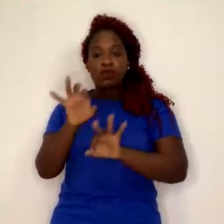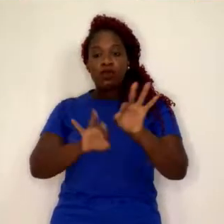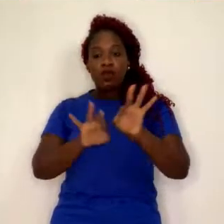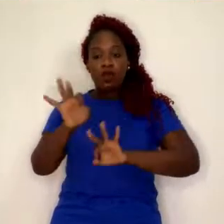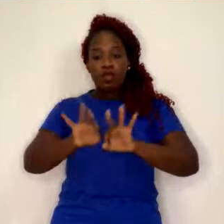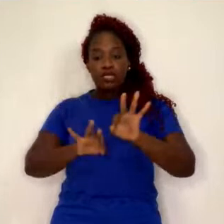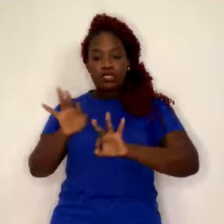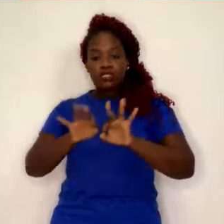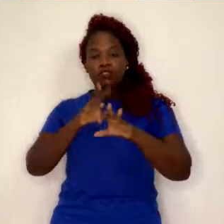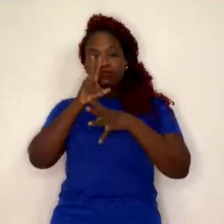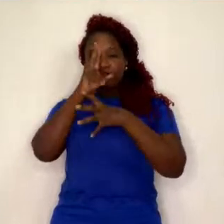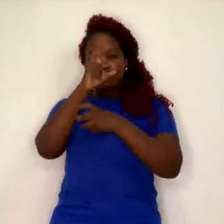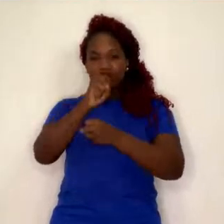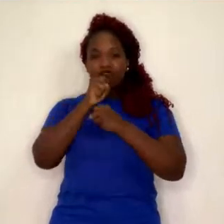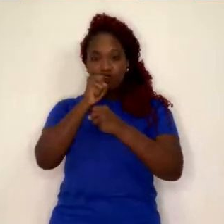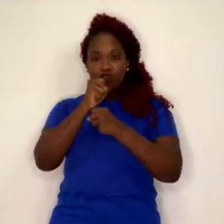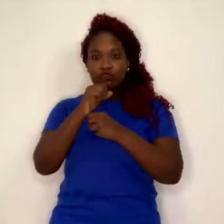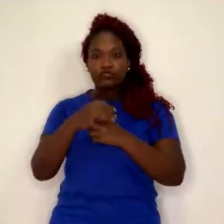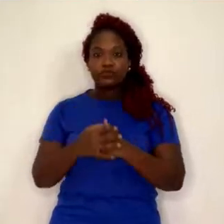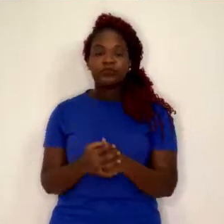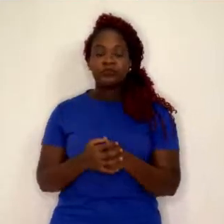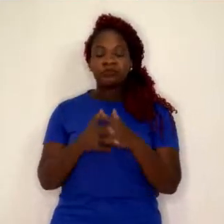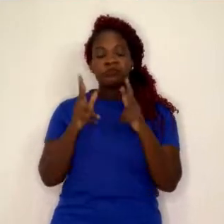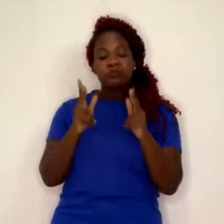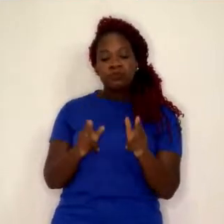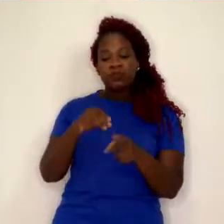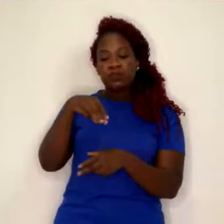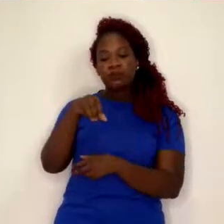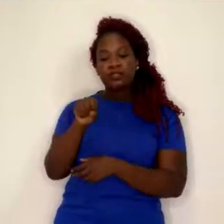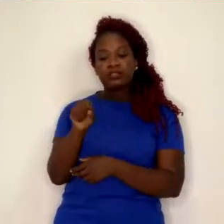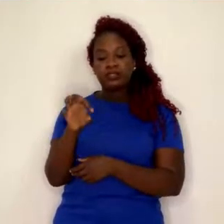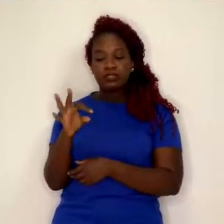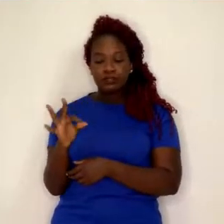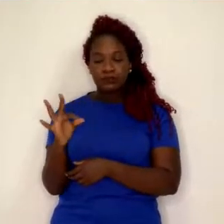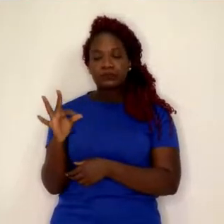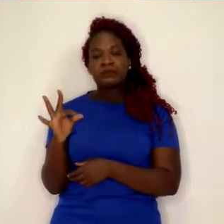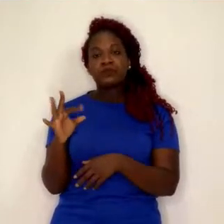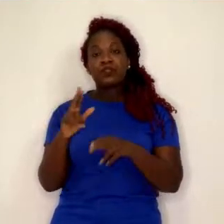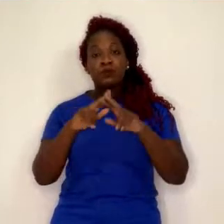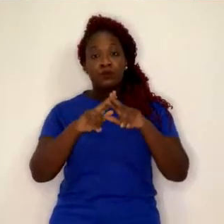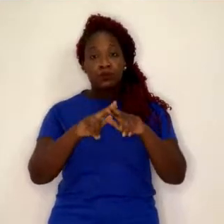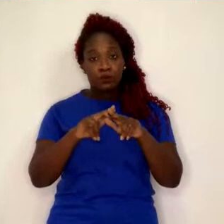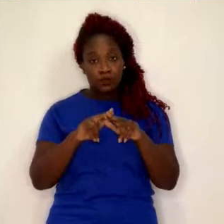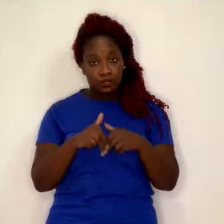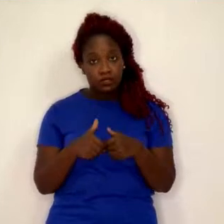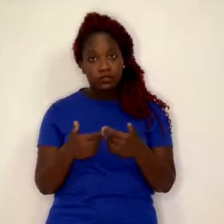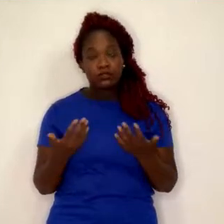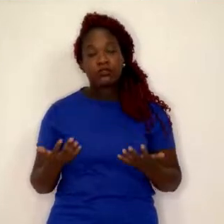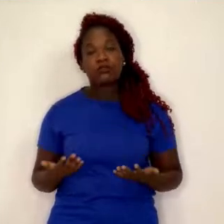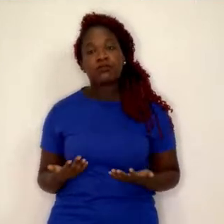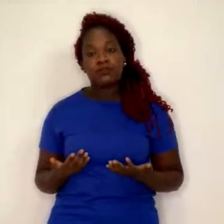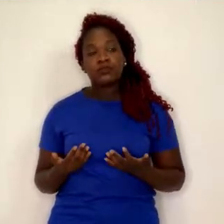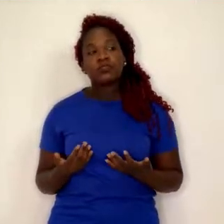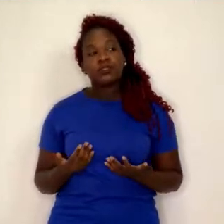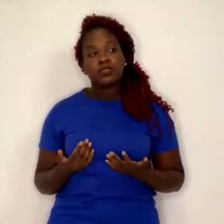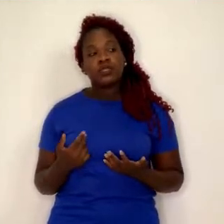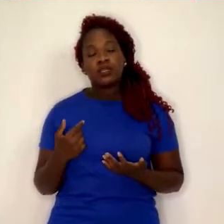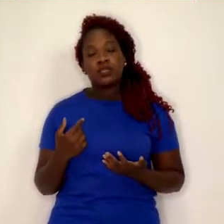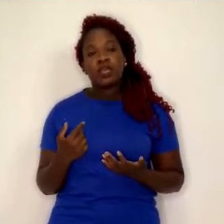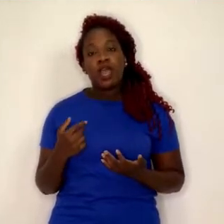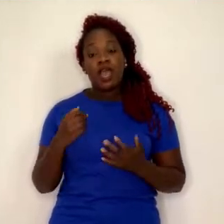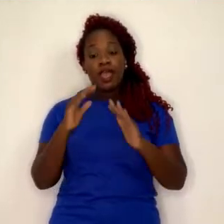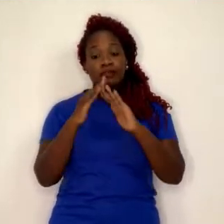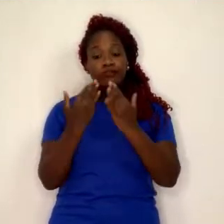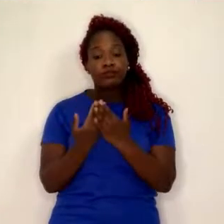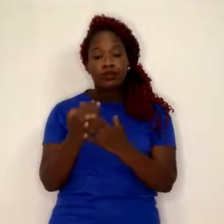training, education, in order to maintain strong in its educational purposes. And we